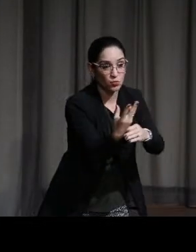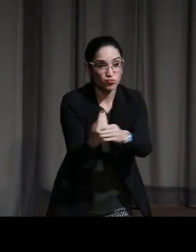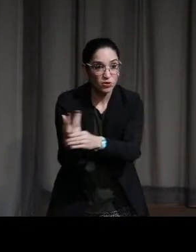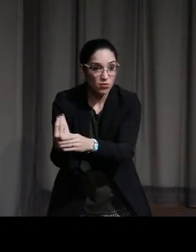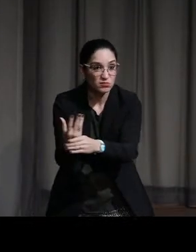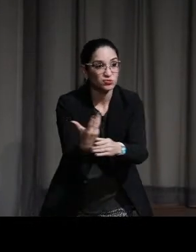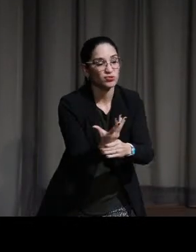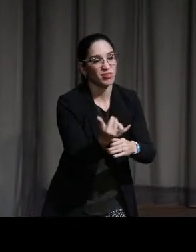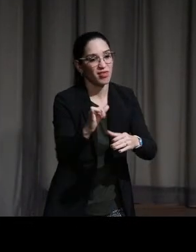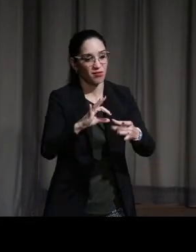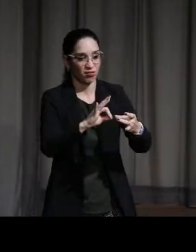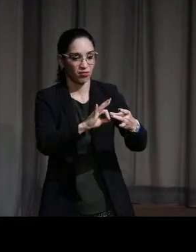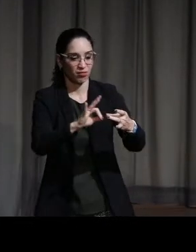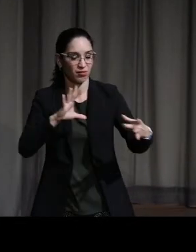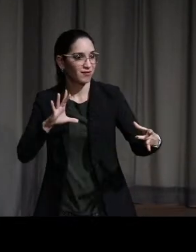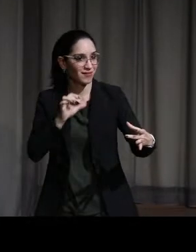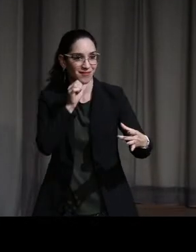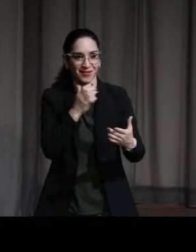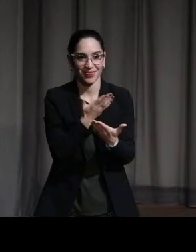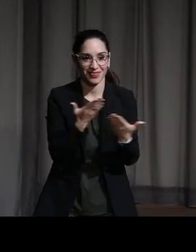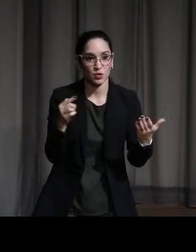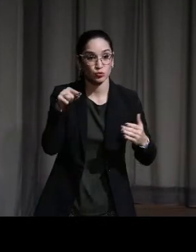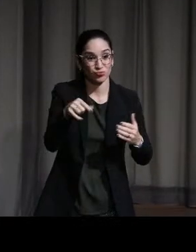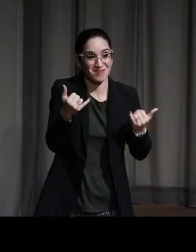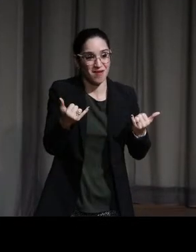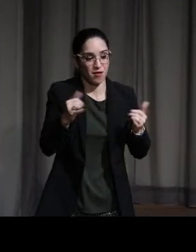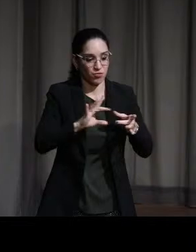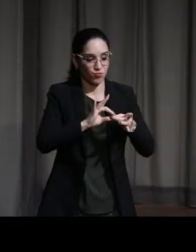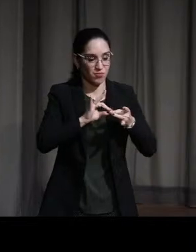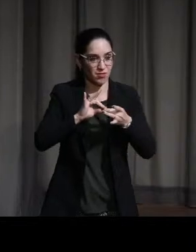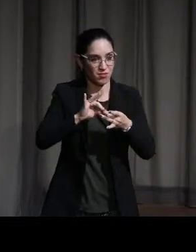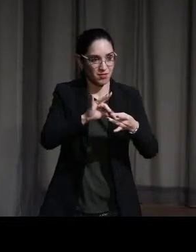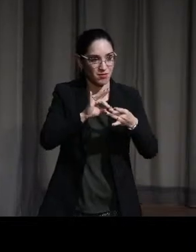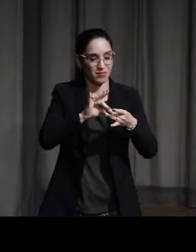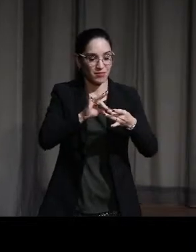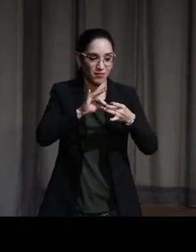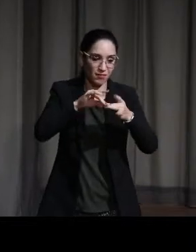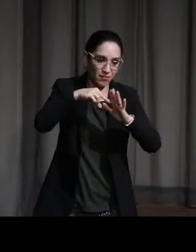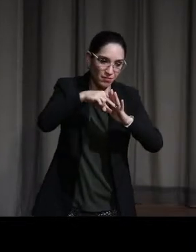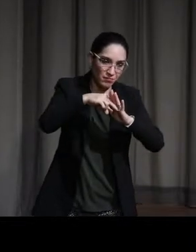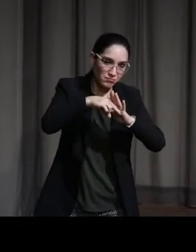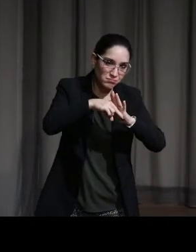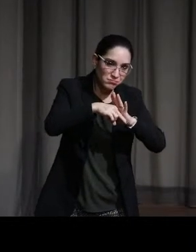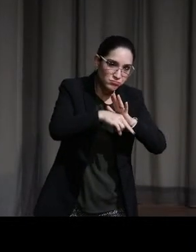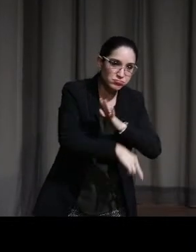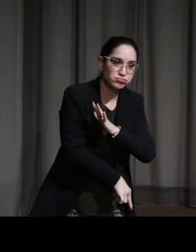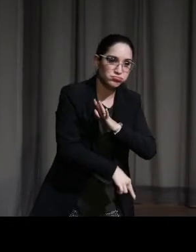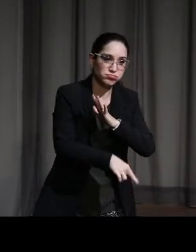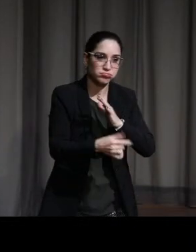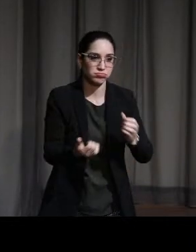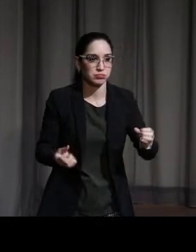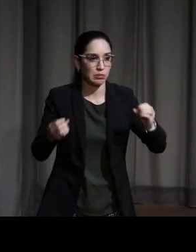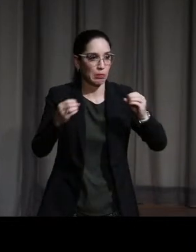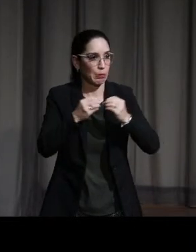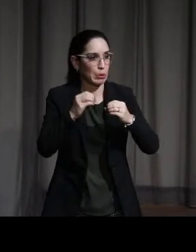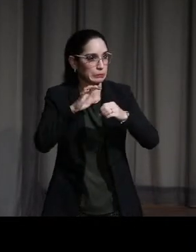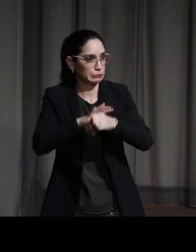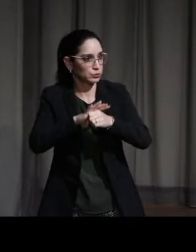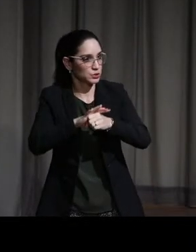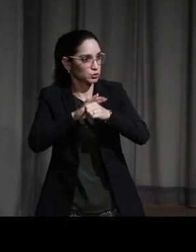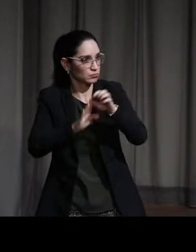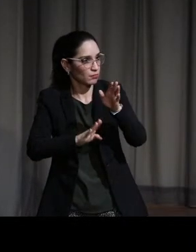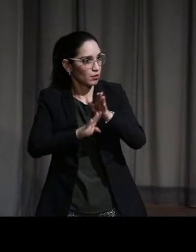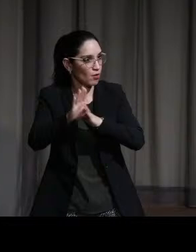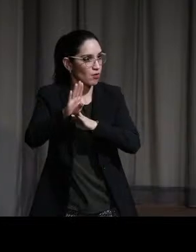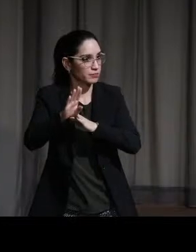wayside. And the relationship with the Soviet Union is becoming deeper and deeper, although it's not a relationship devoid of tension. And how